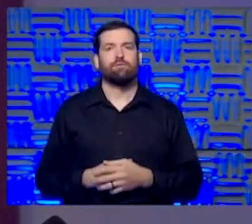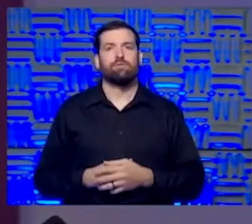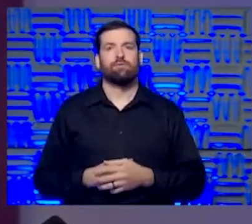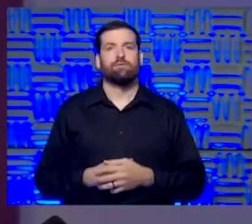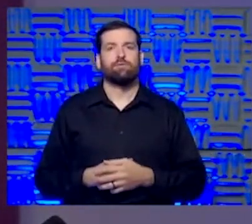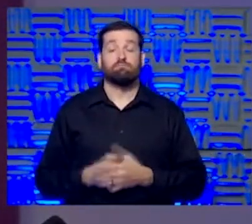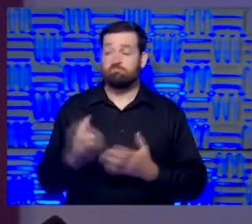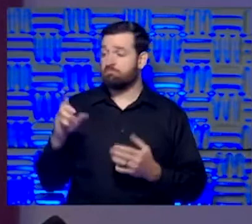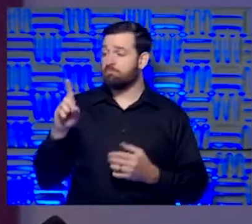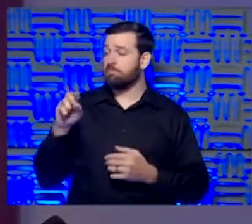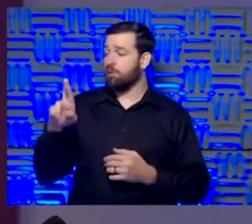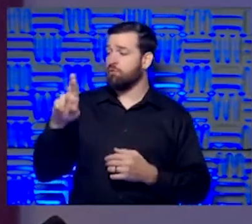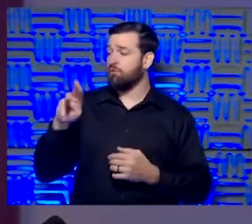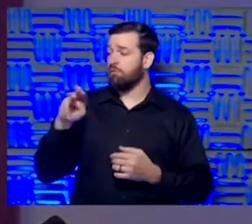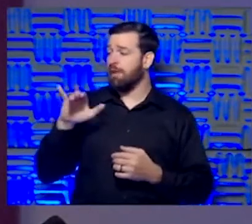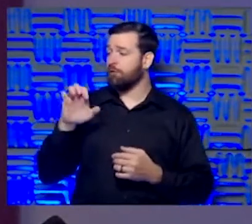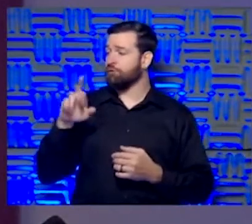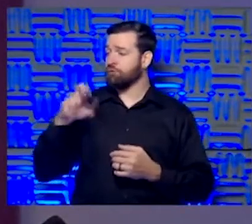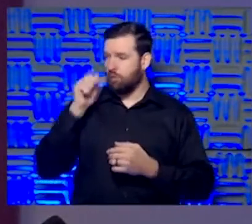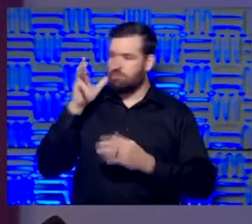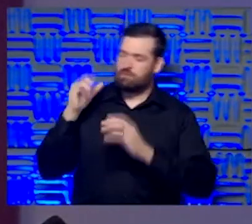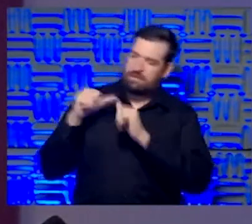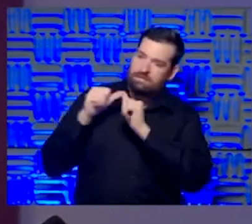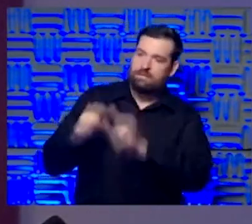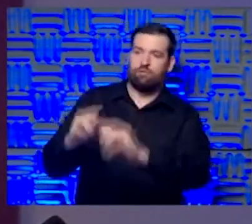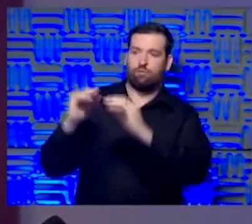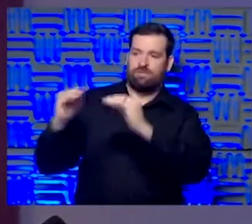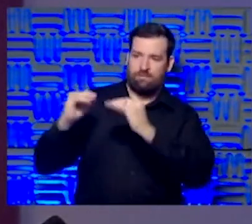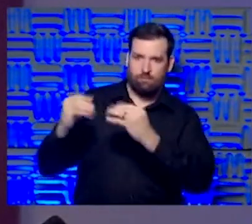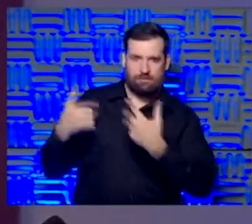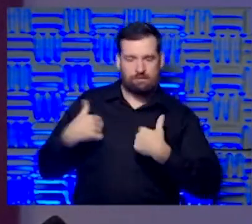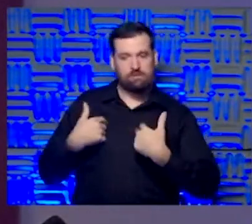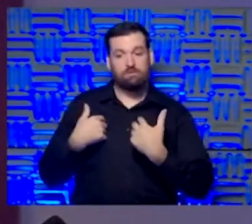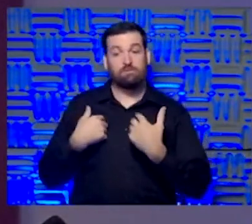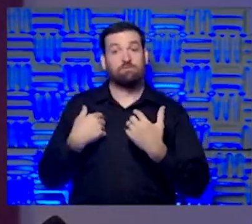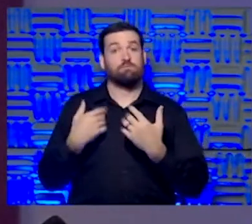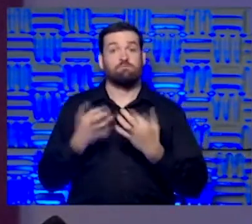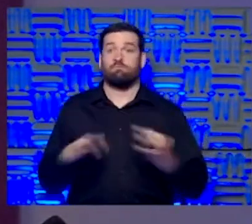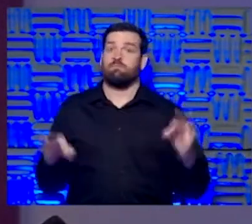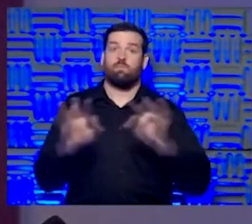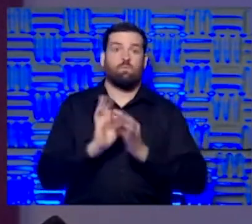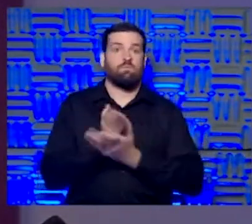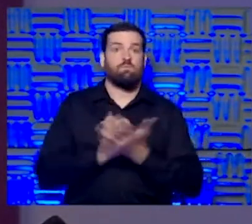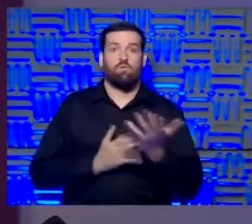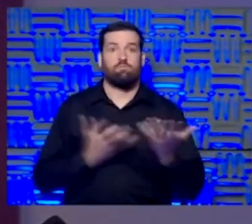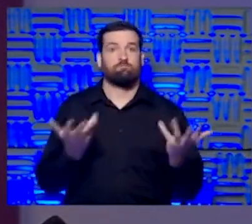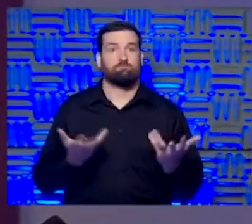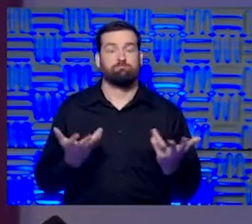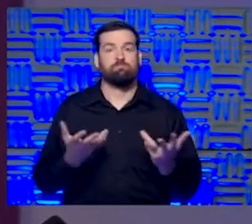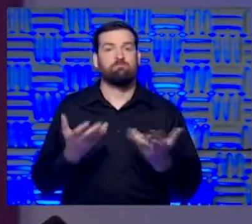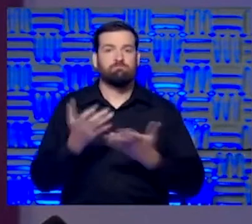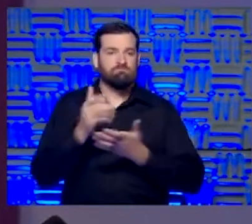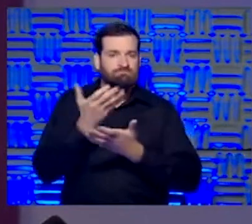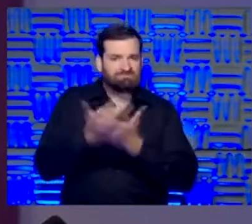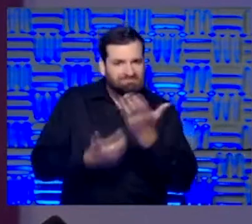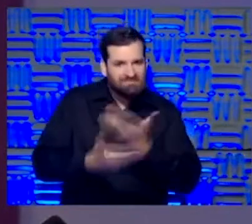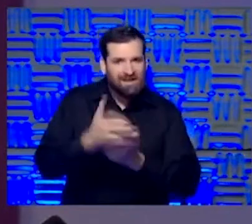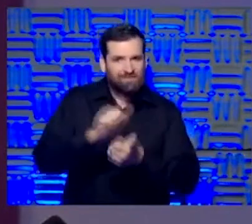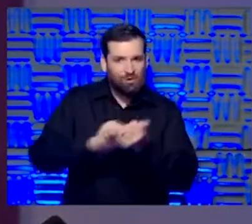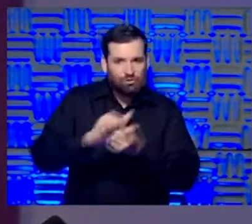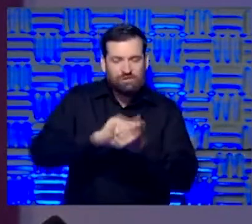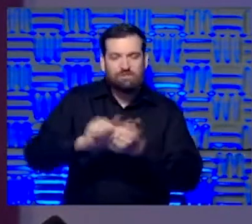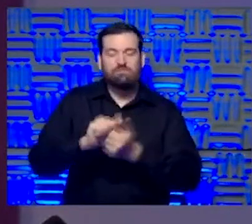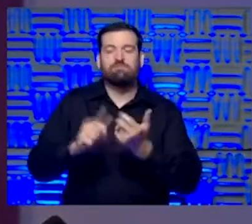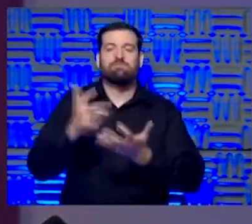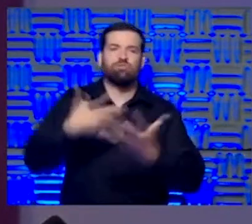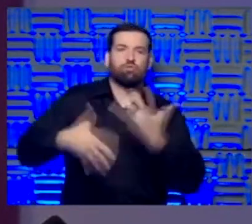What Dr. Myers will continue to teach me is that a key to this will continue to be, hand washing, social